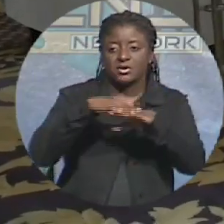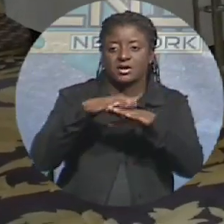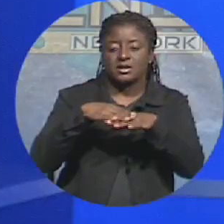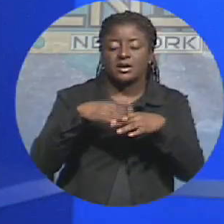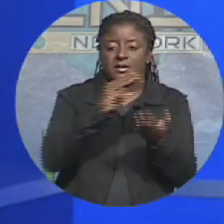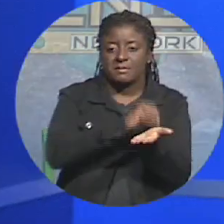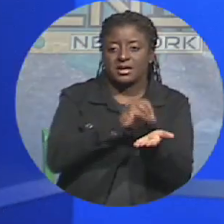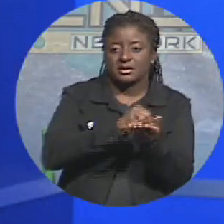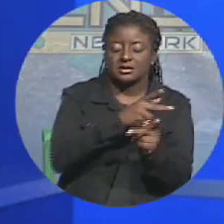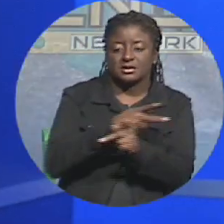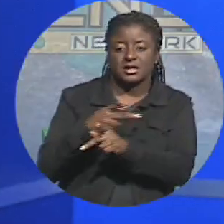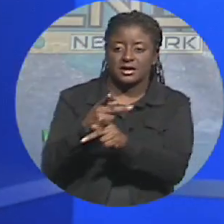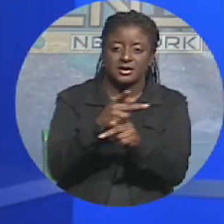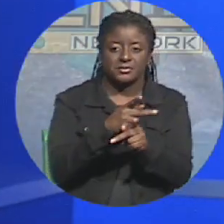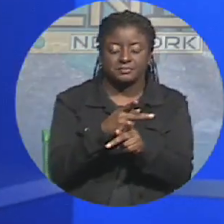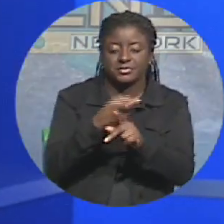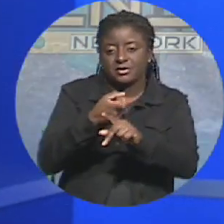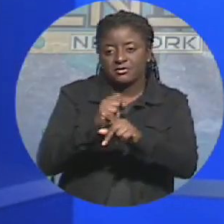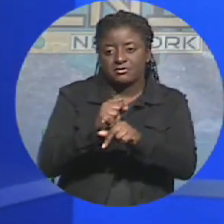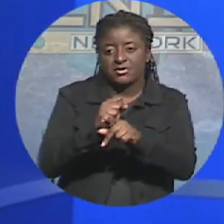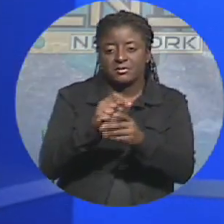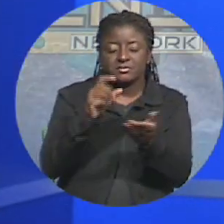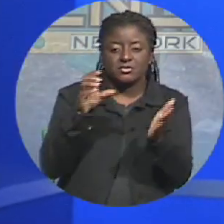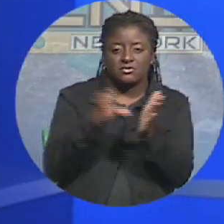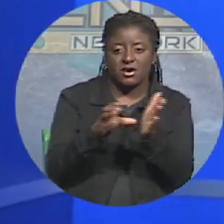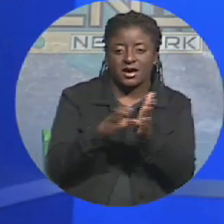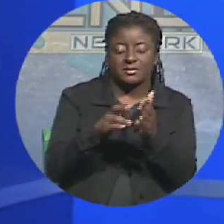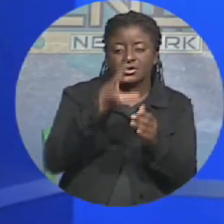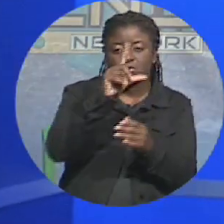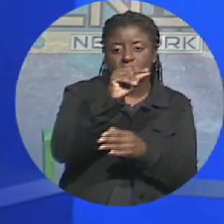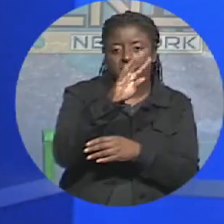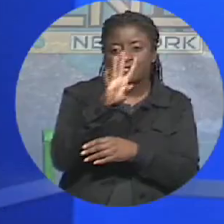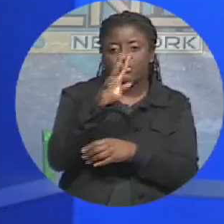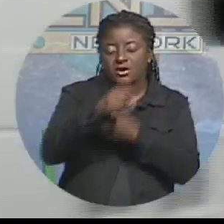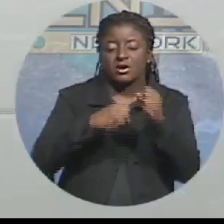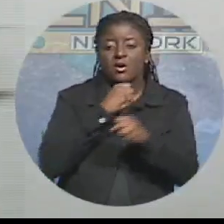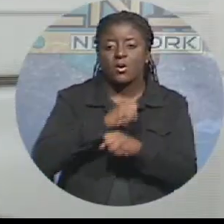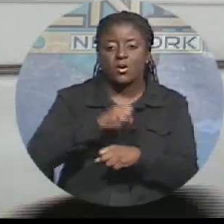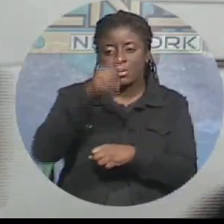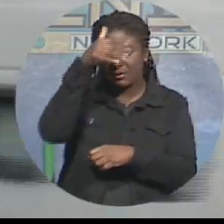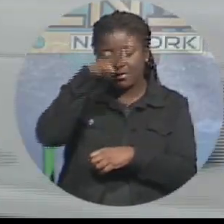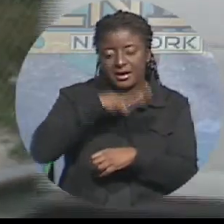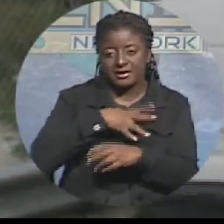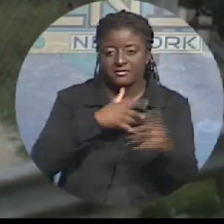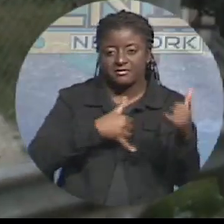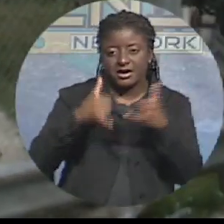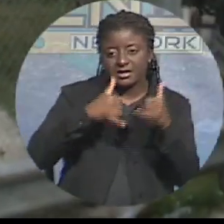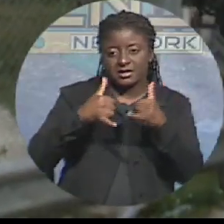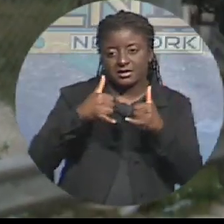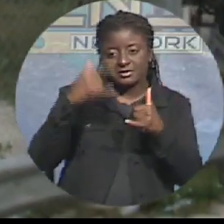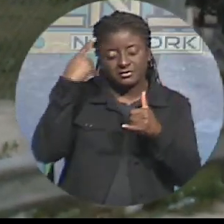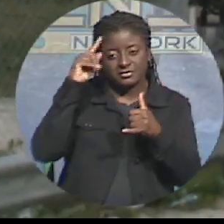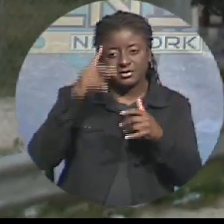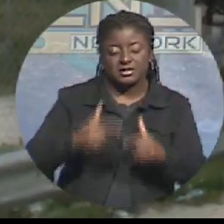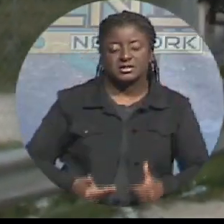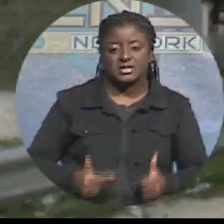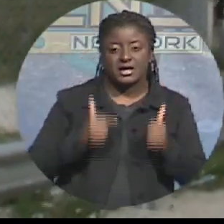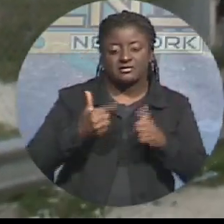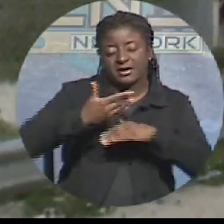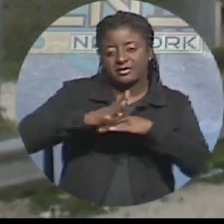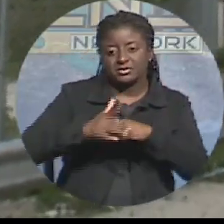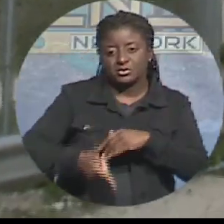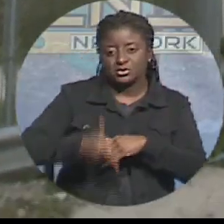Network. From the Daily Crime Report, a 24-year-old male is fighting for his life tonight after he was reportedly shot multiple